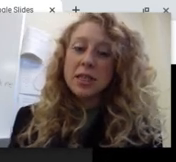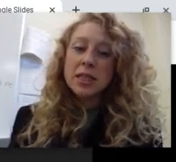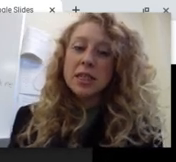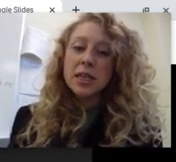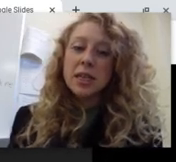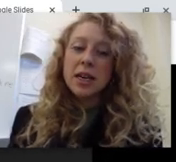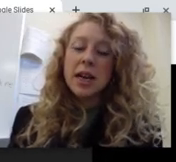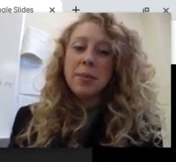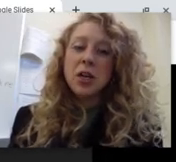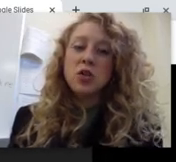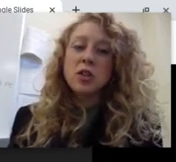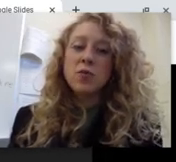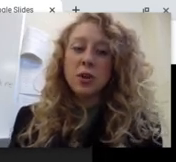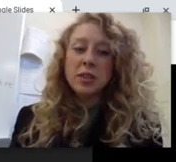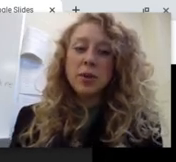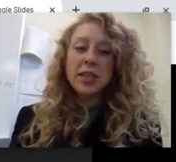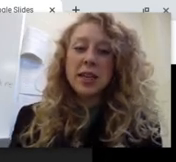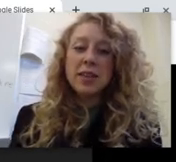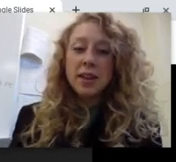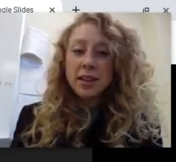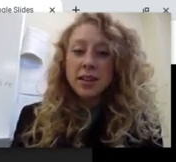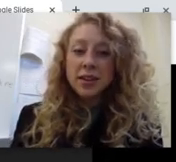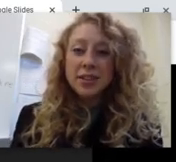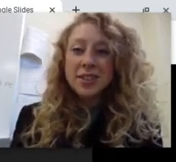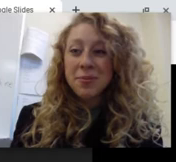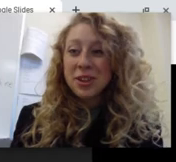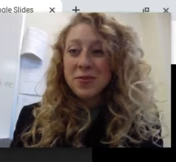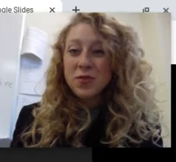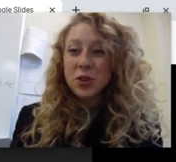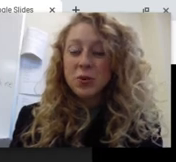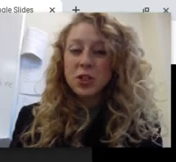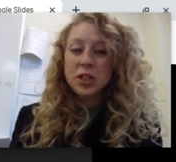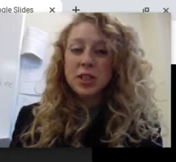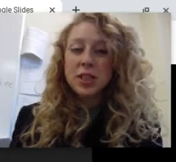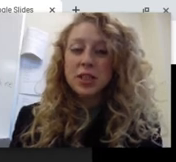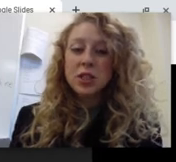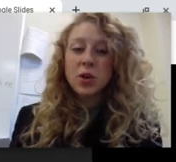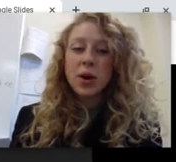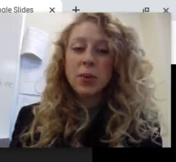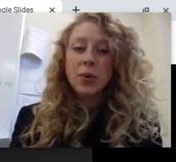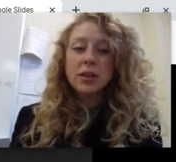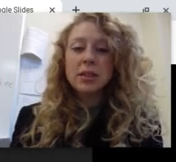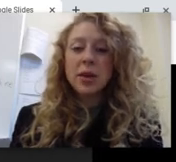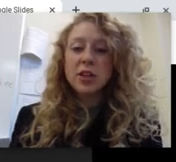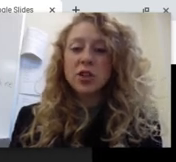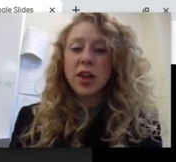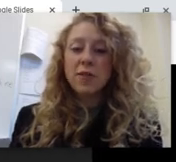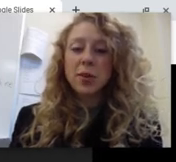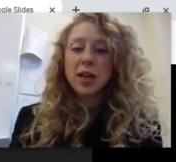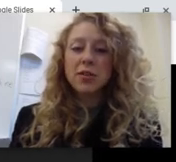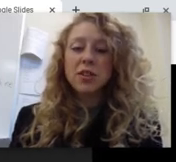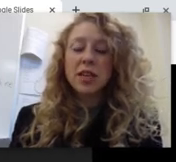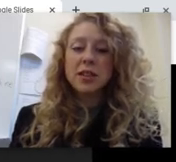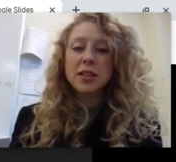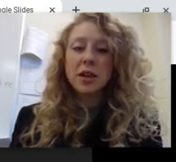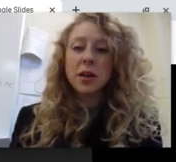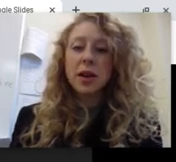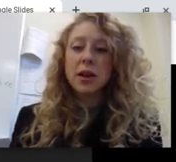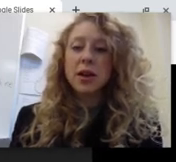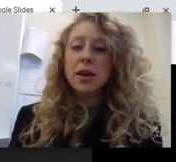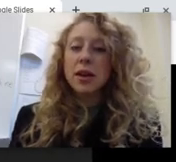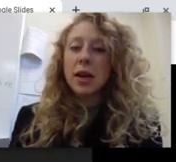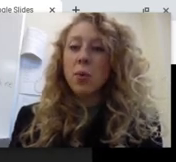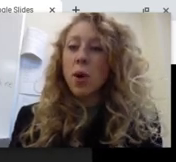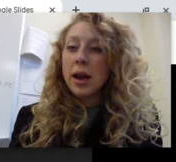ASL. And I'm going to do this voiced because I think that there is some confusion. And so I want to make sure that everybody understands